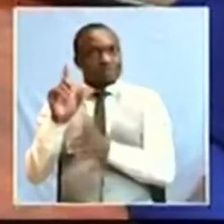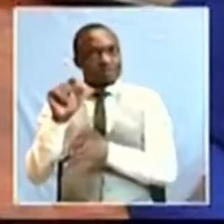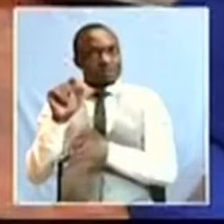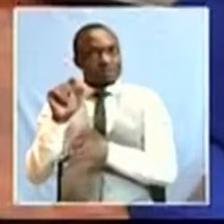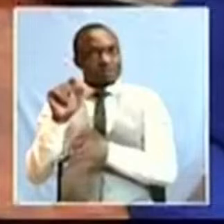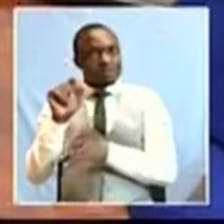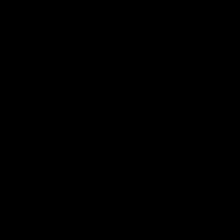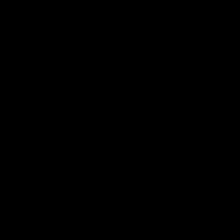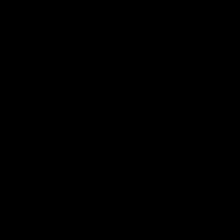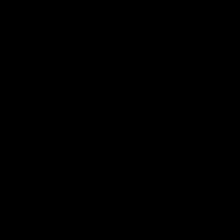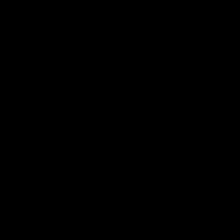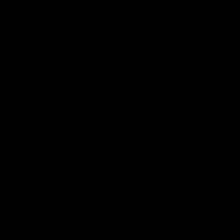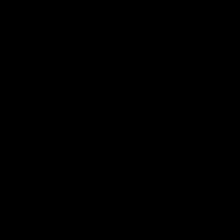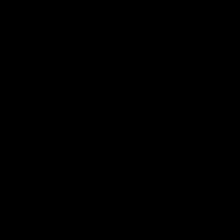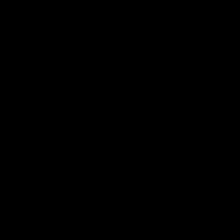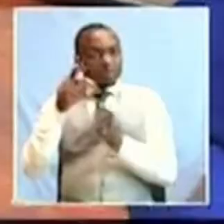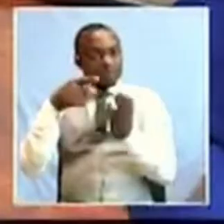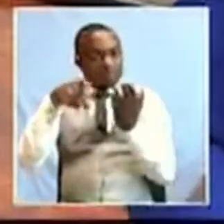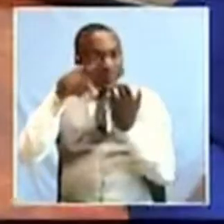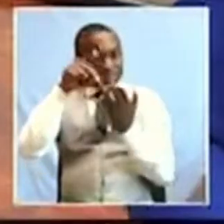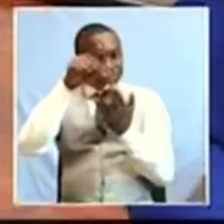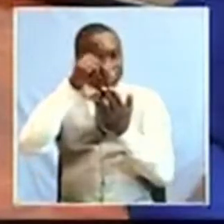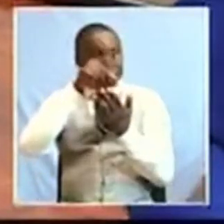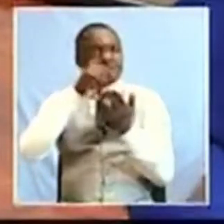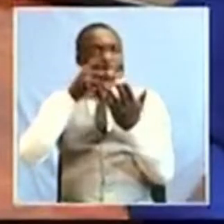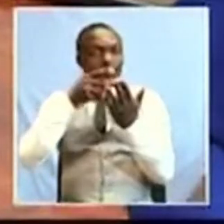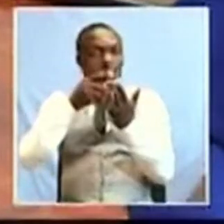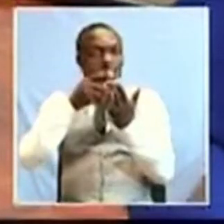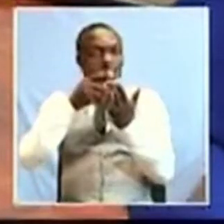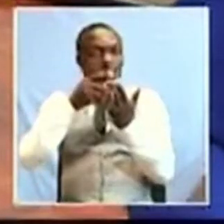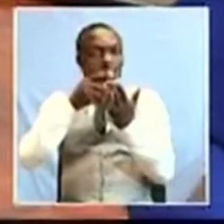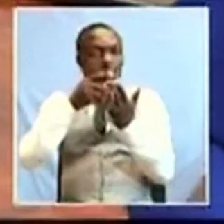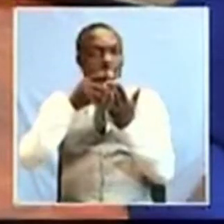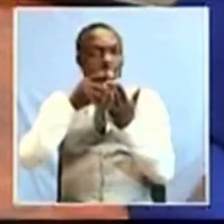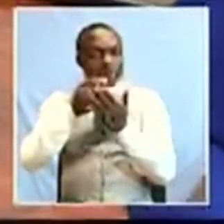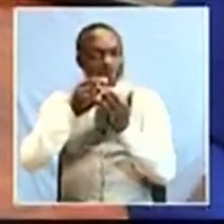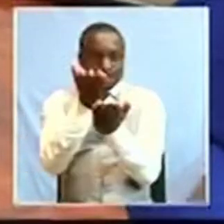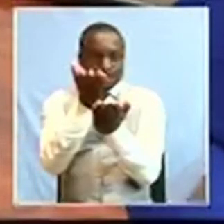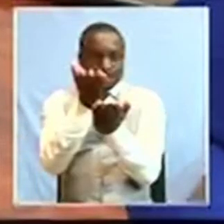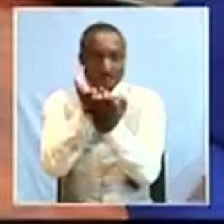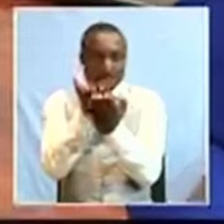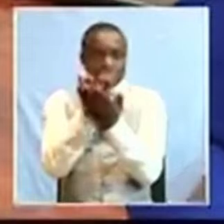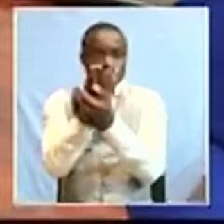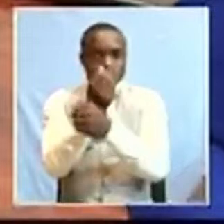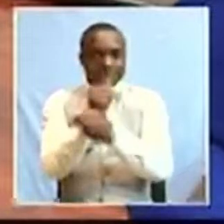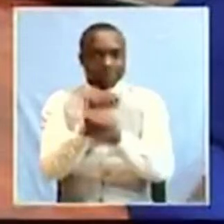2024 financial statements. Measures.